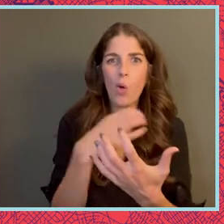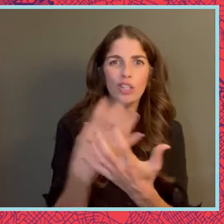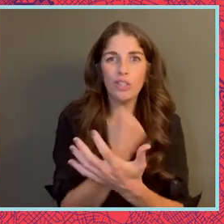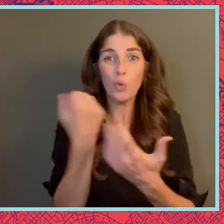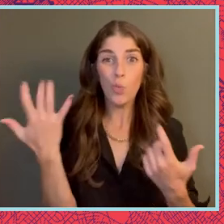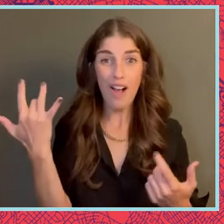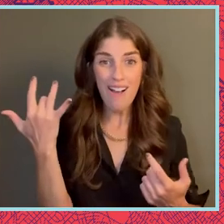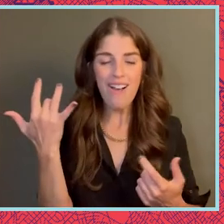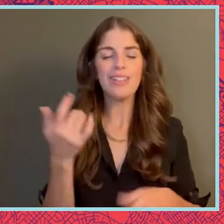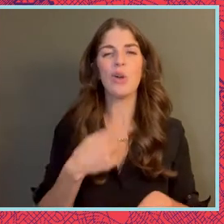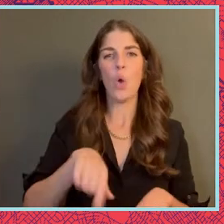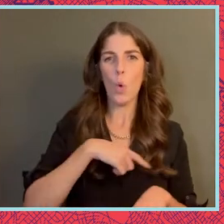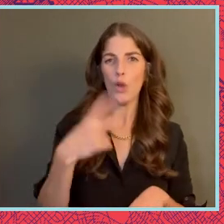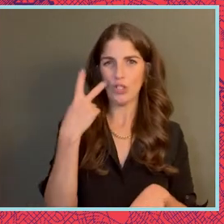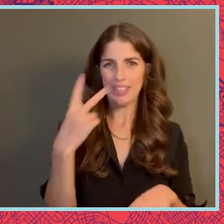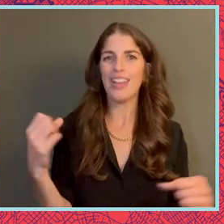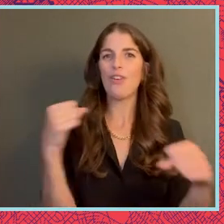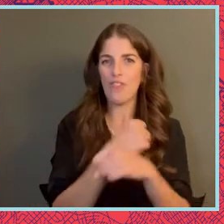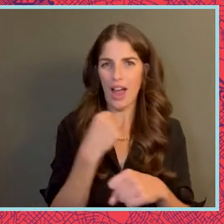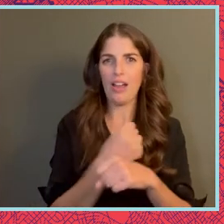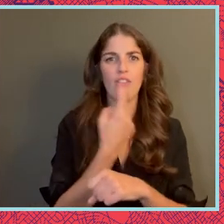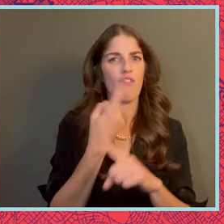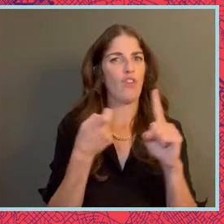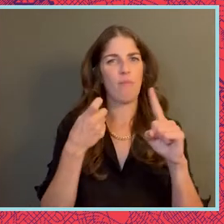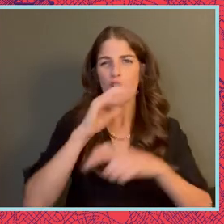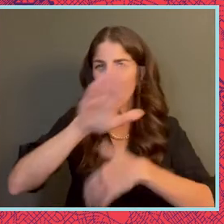now is that we're seeing a fight